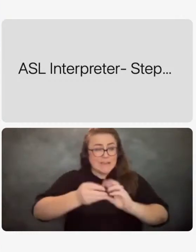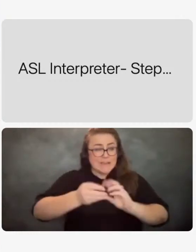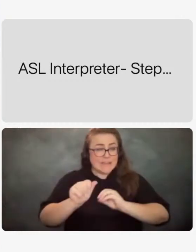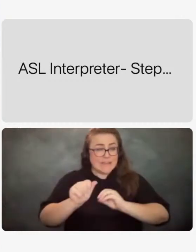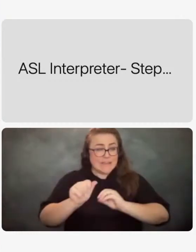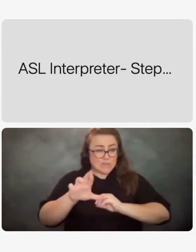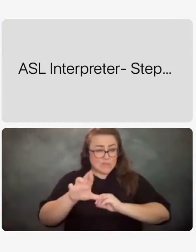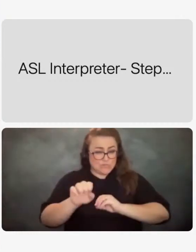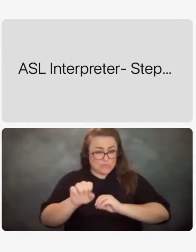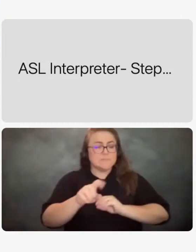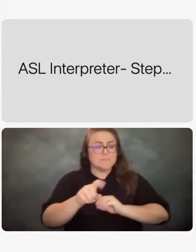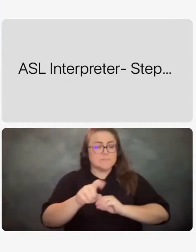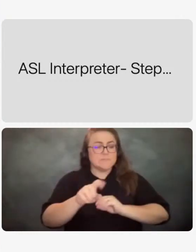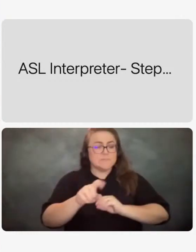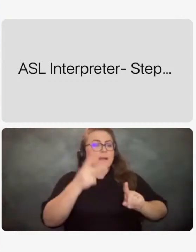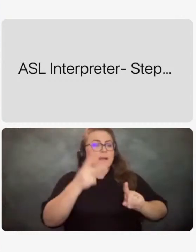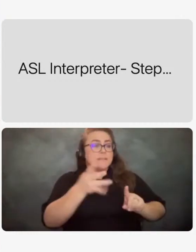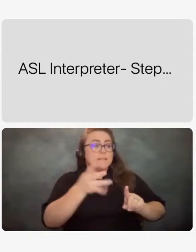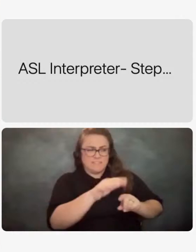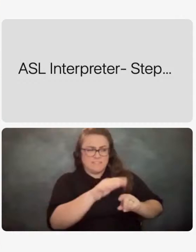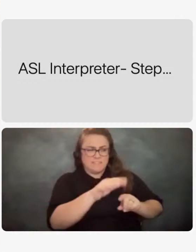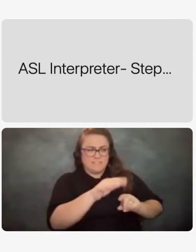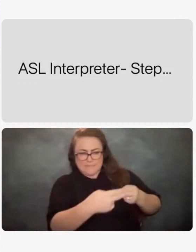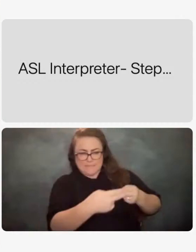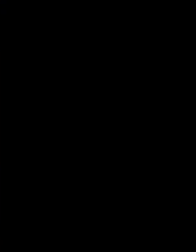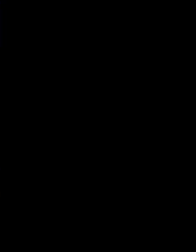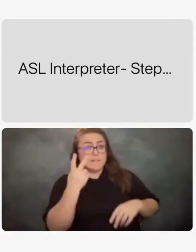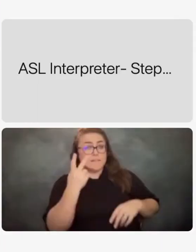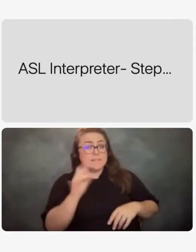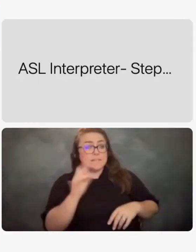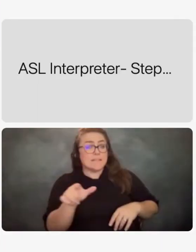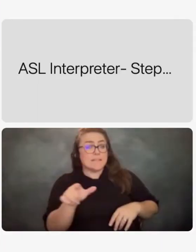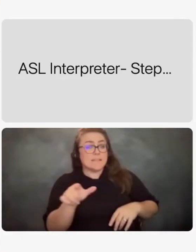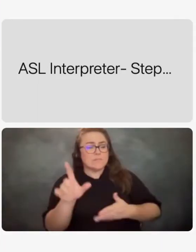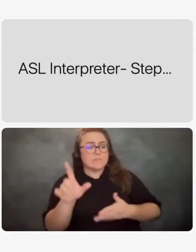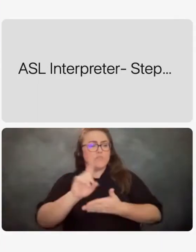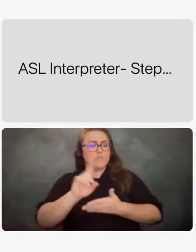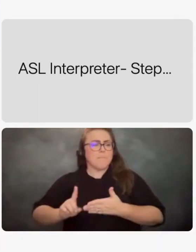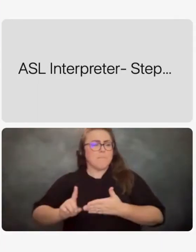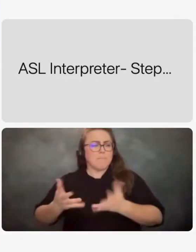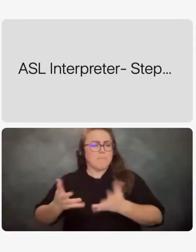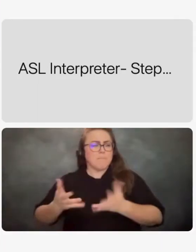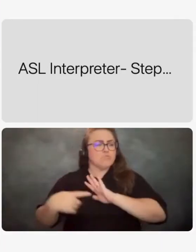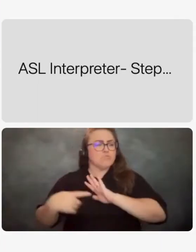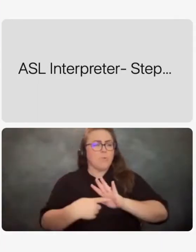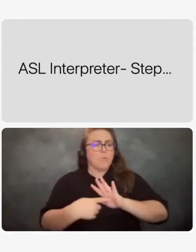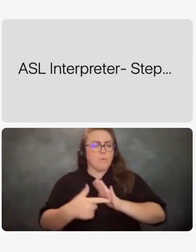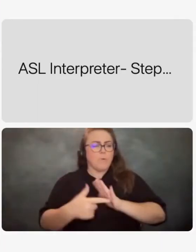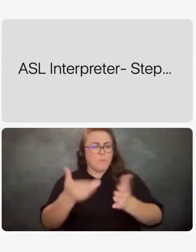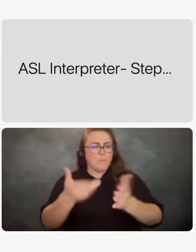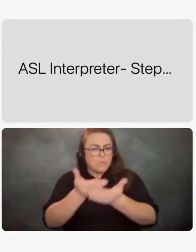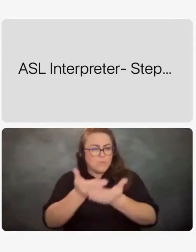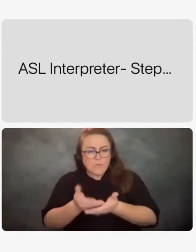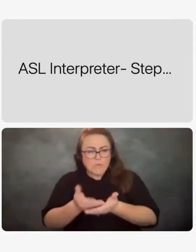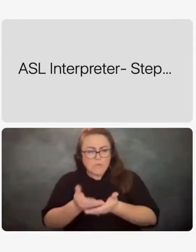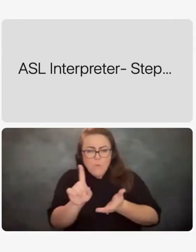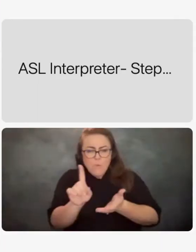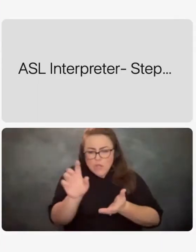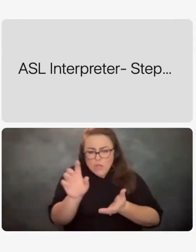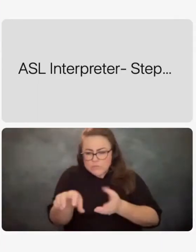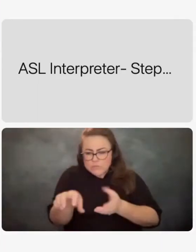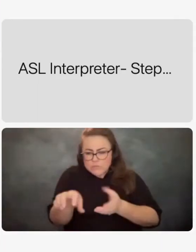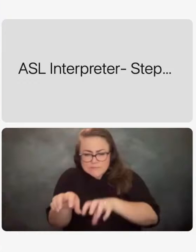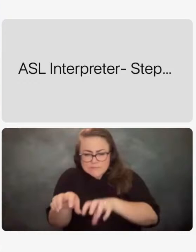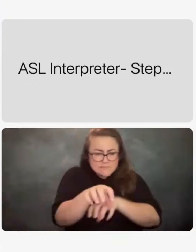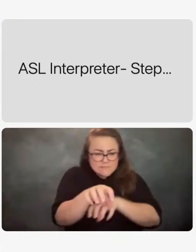So what you see here is just a diagram that basically proves out the fact that this is a really good shape. It's the right proportion